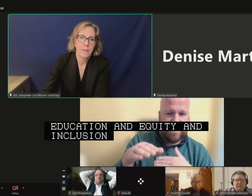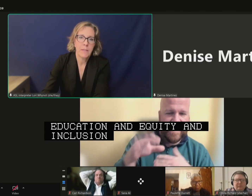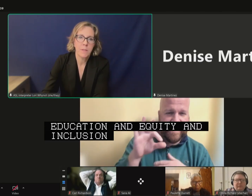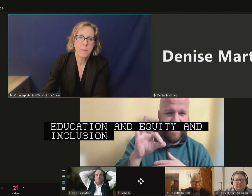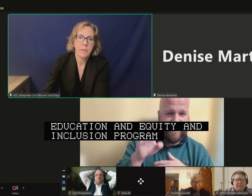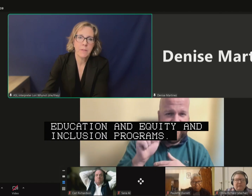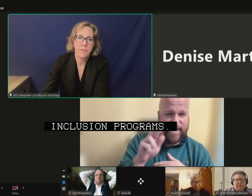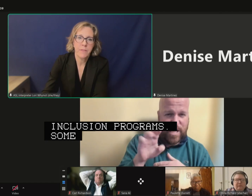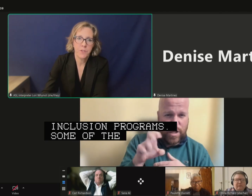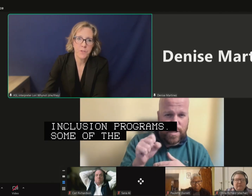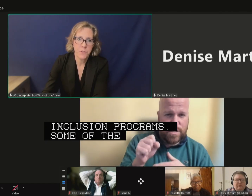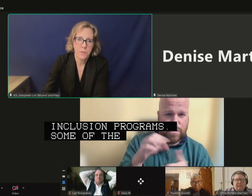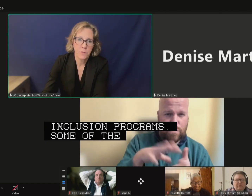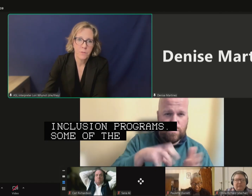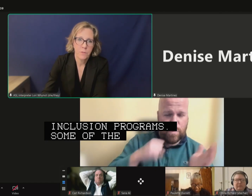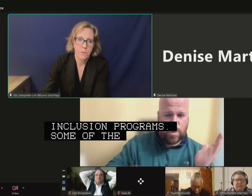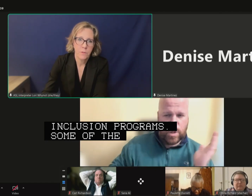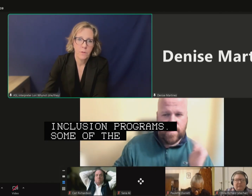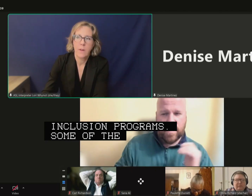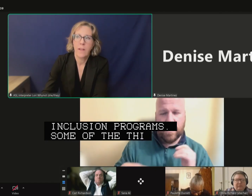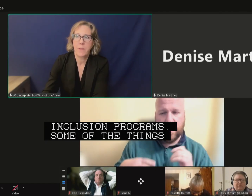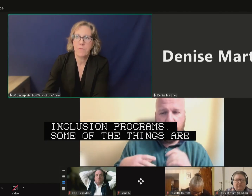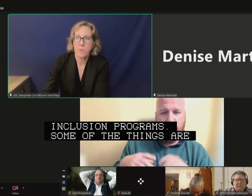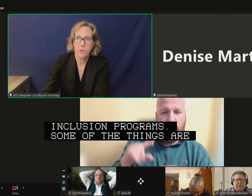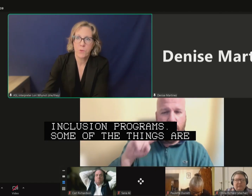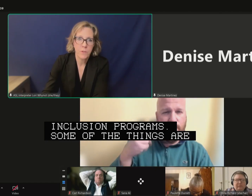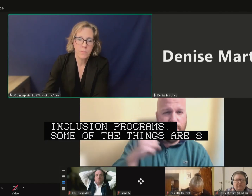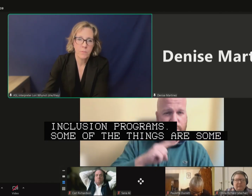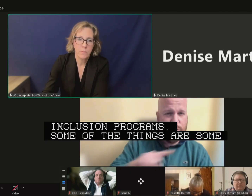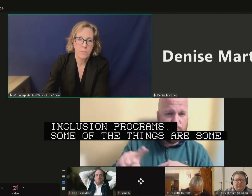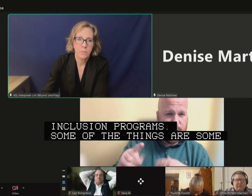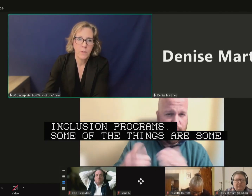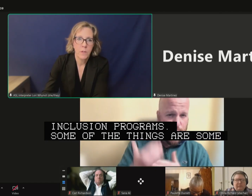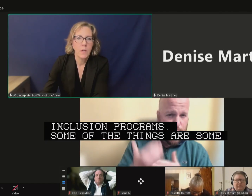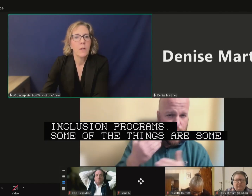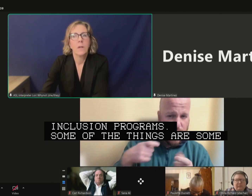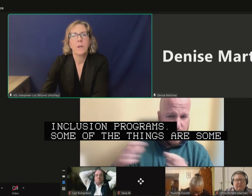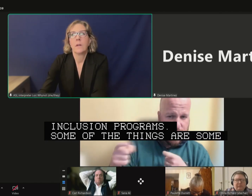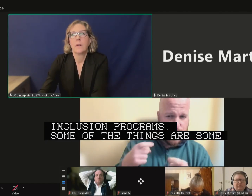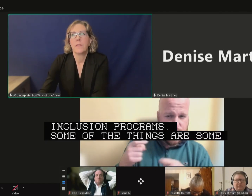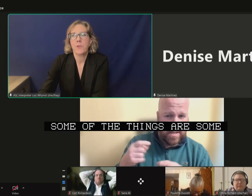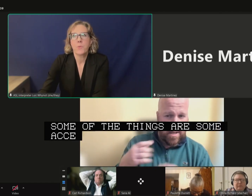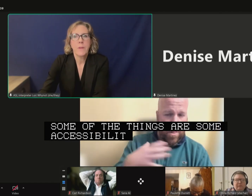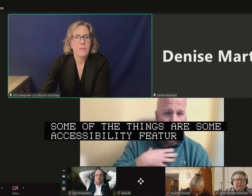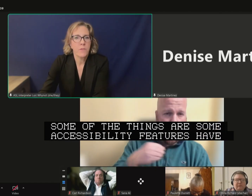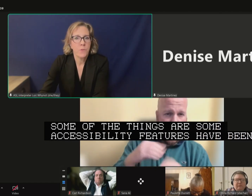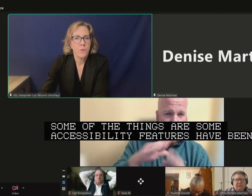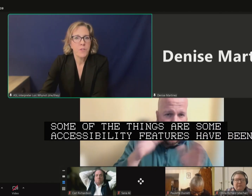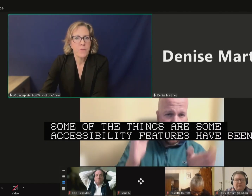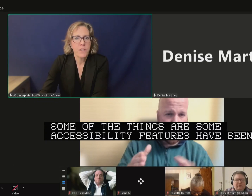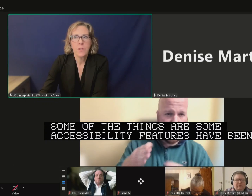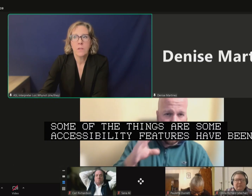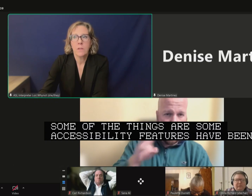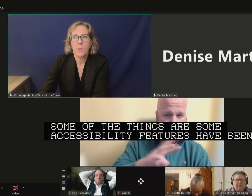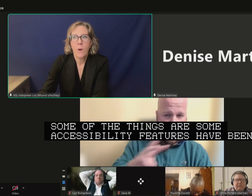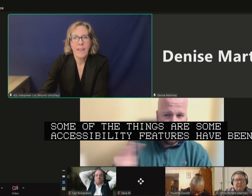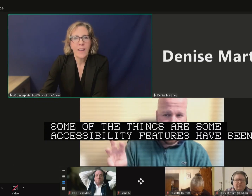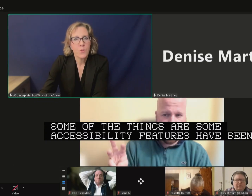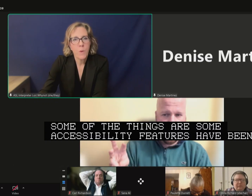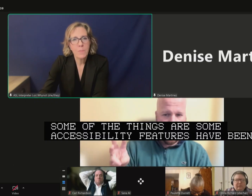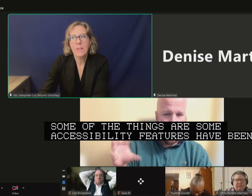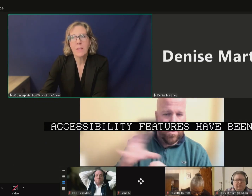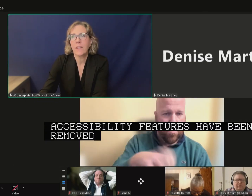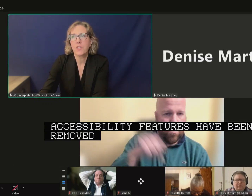some accessibility features have been removed. In the first weeks of the new administration, the White